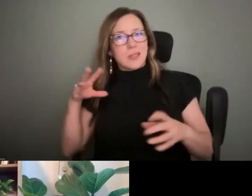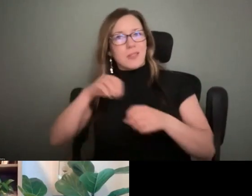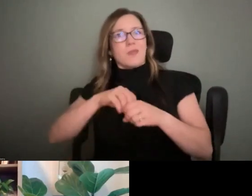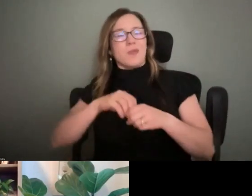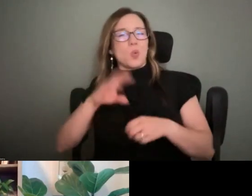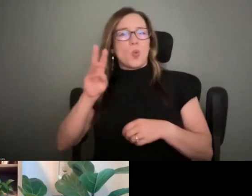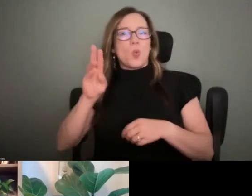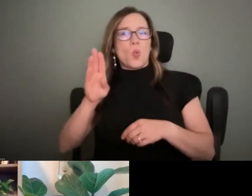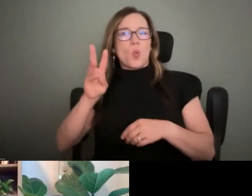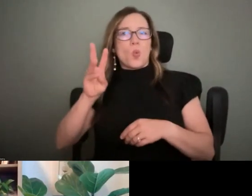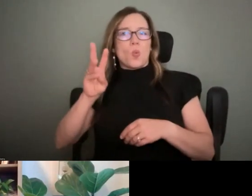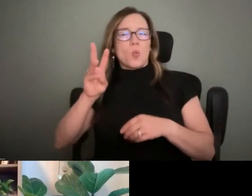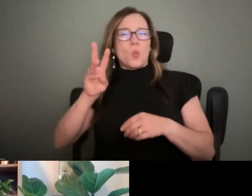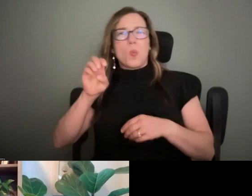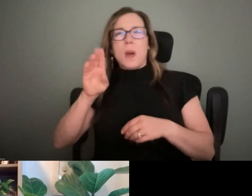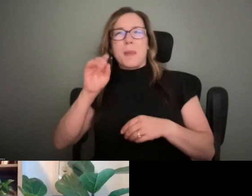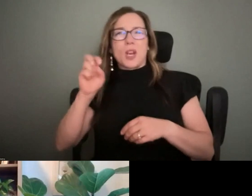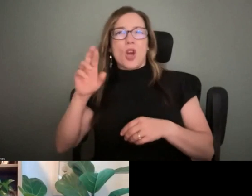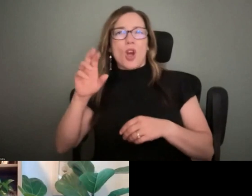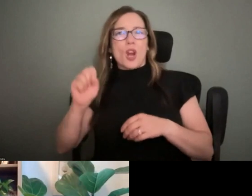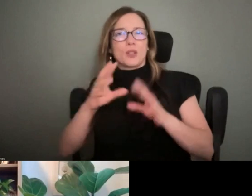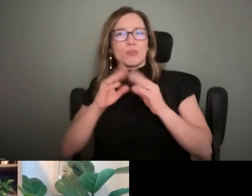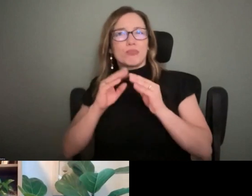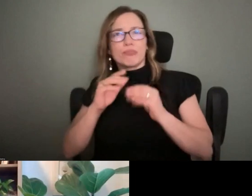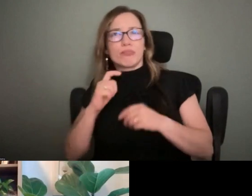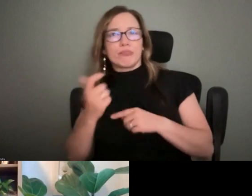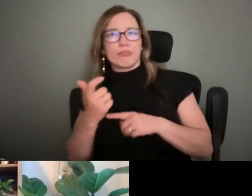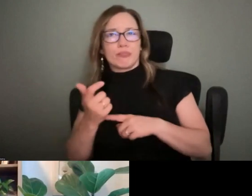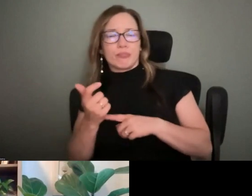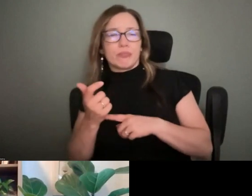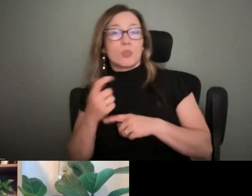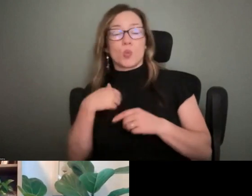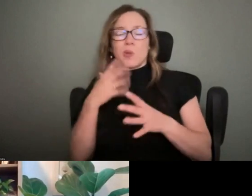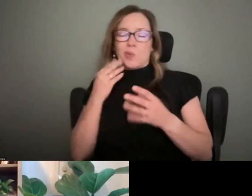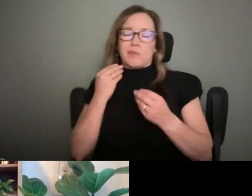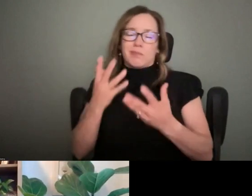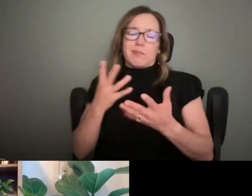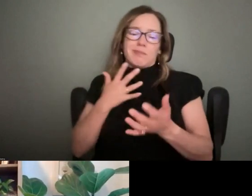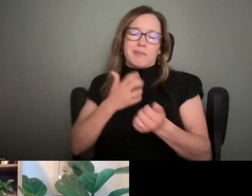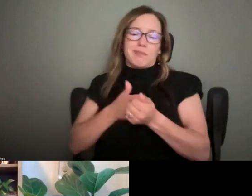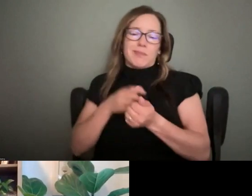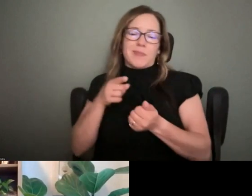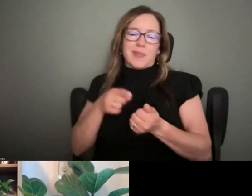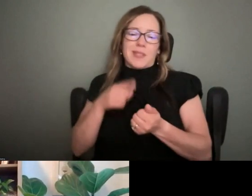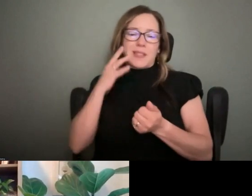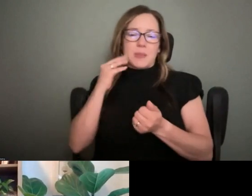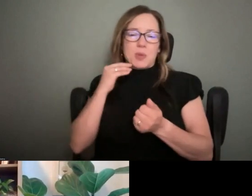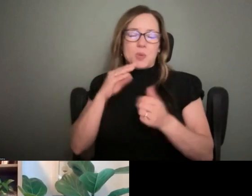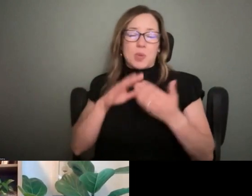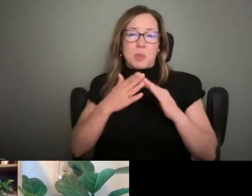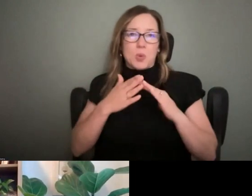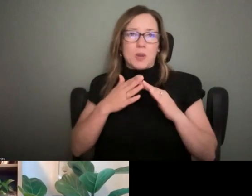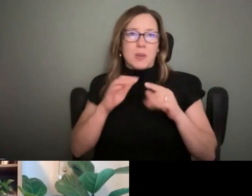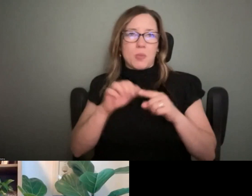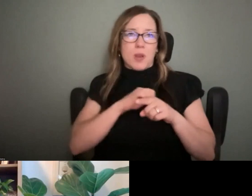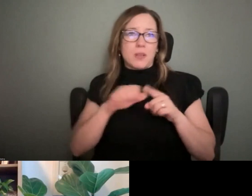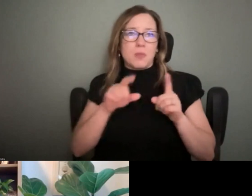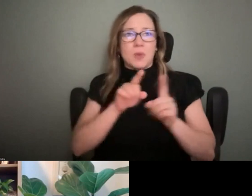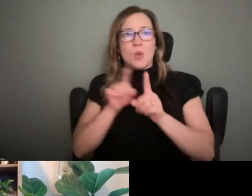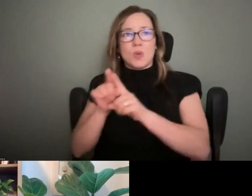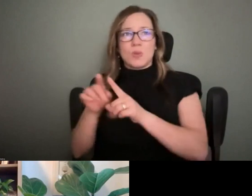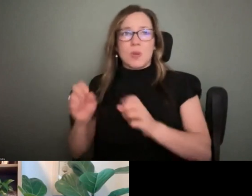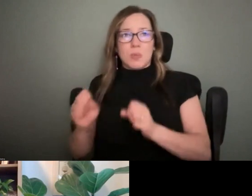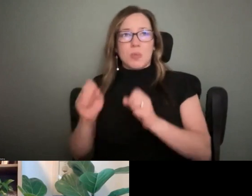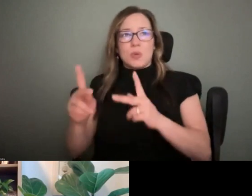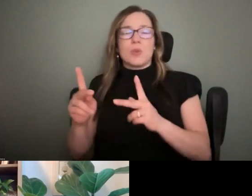webinars, but we will be keeping you updated with our experience with this community of practice, but also